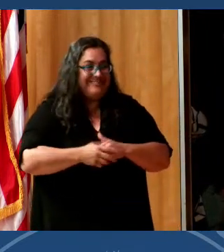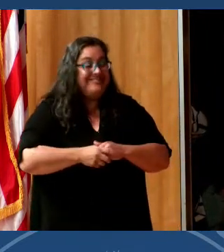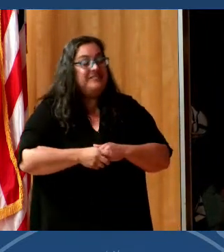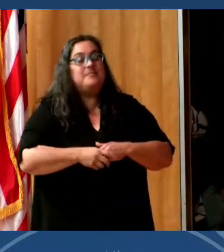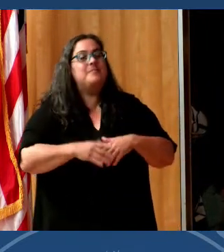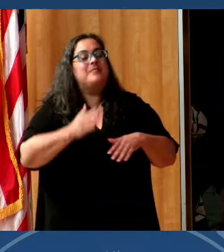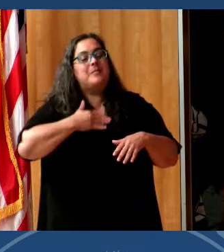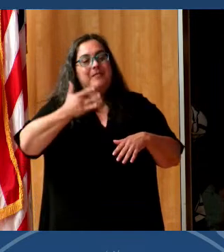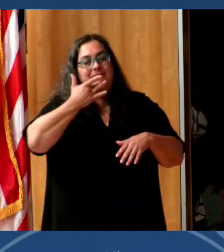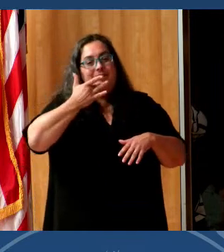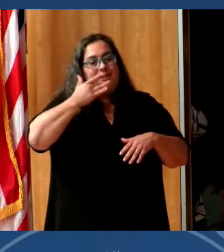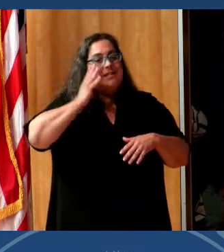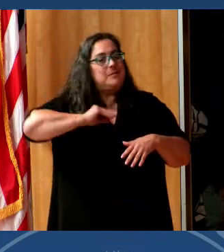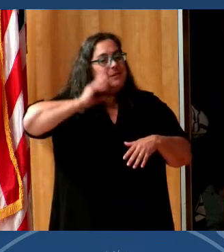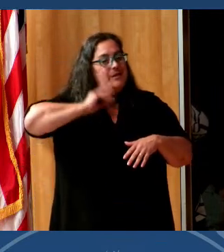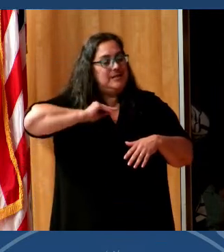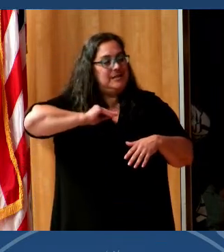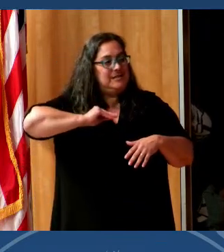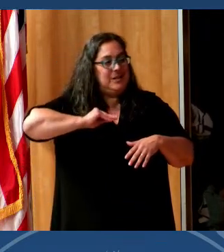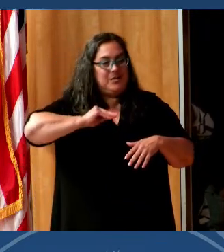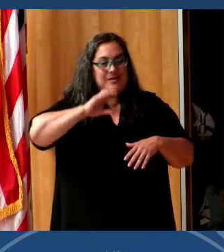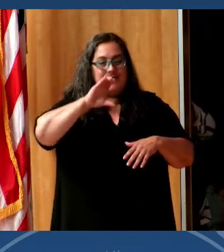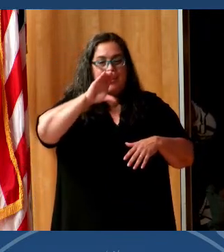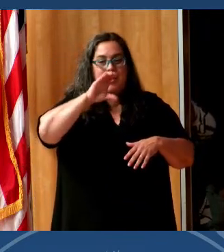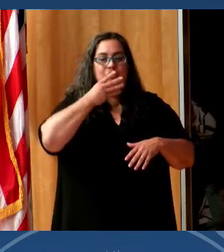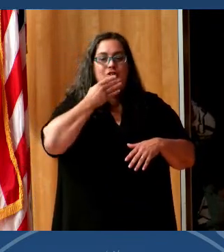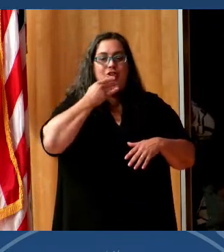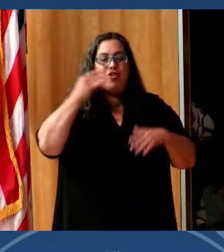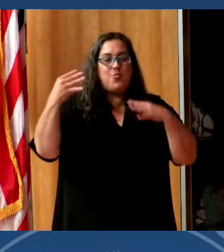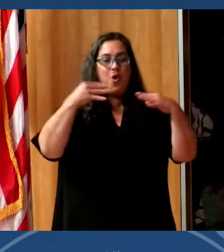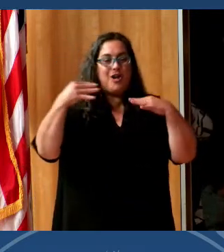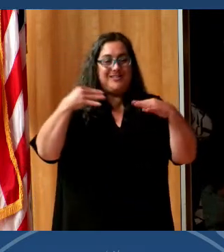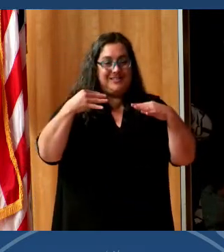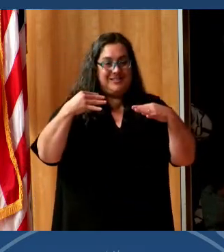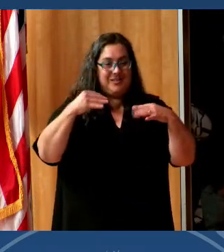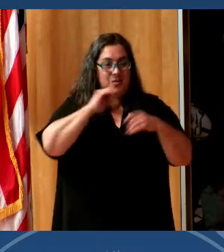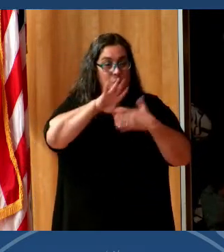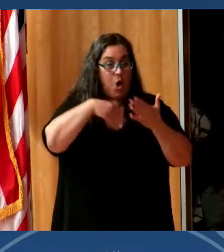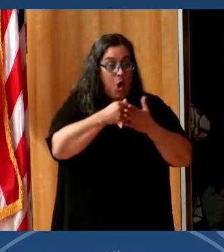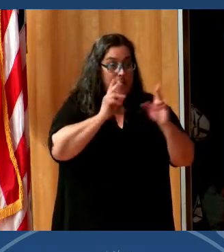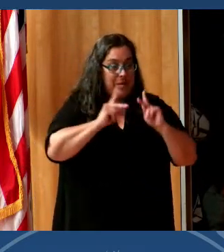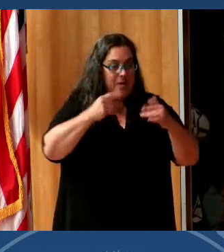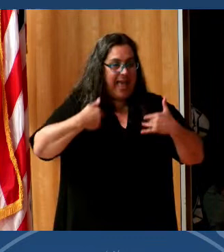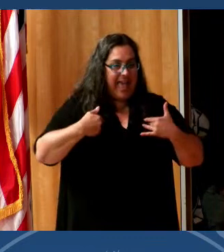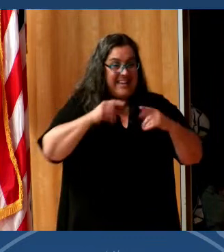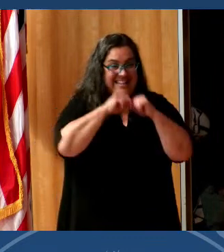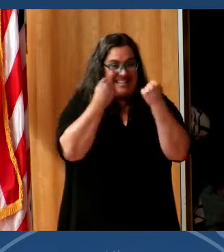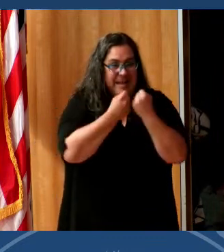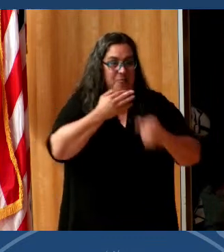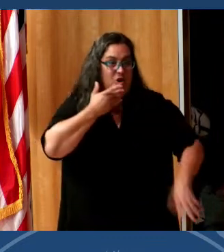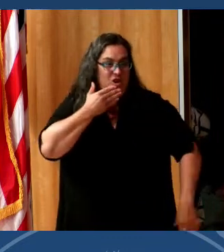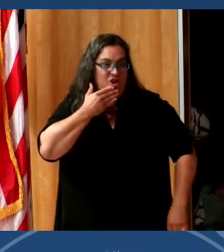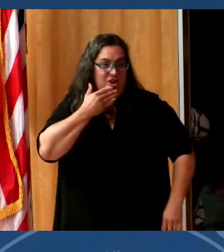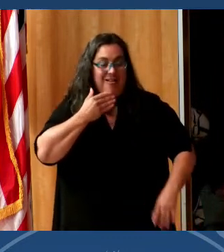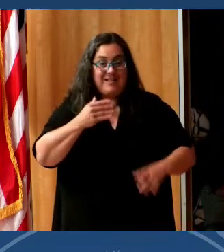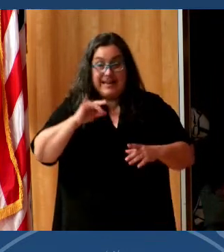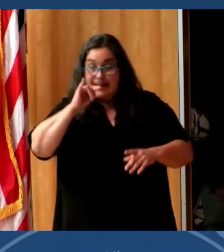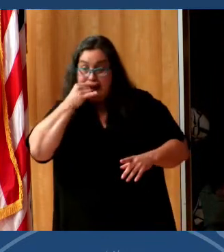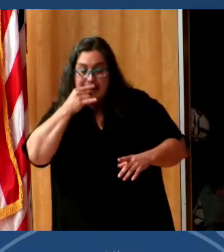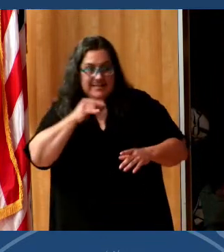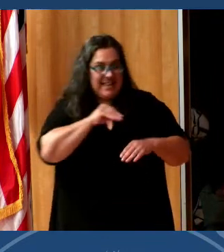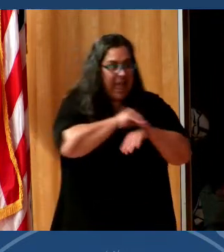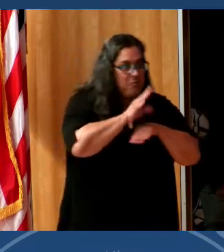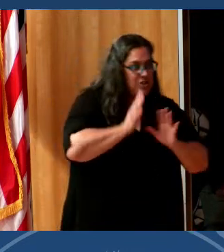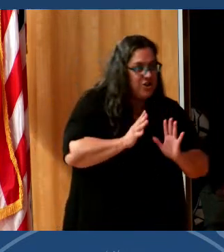My favorite experience was when we did this thing called Color Wars, where everyone was repping their team color. Kids and counselors would compete in competitions